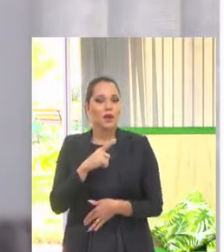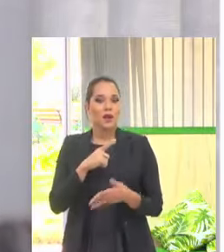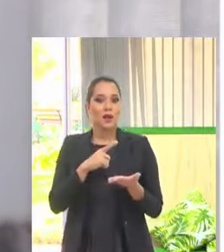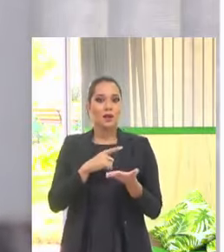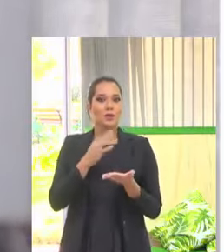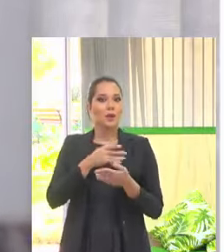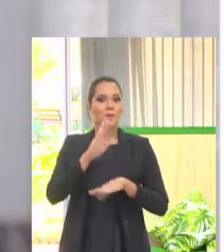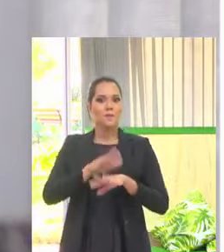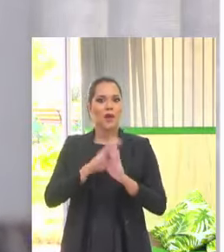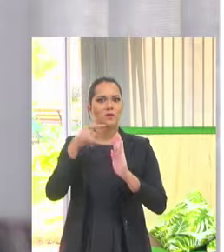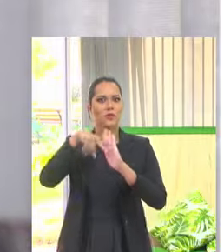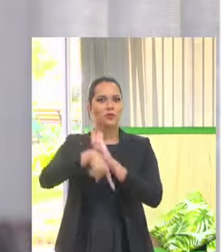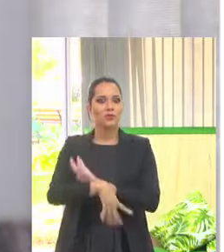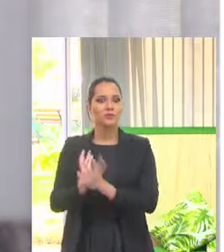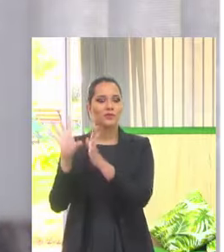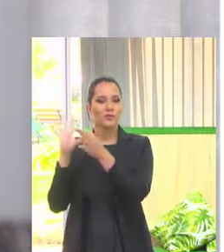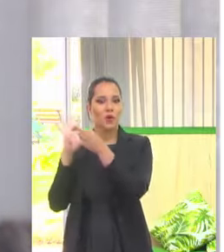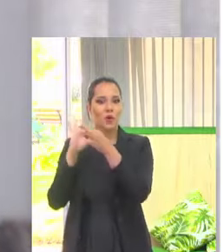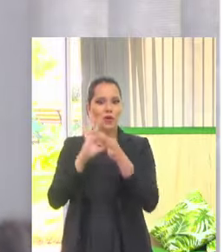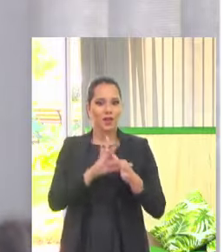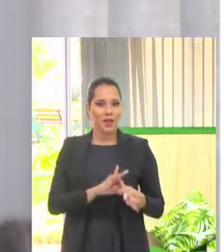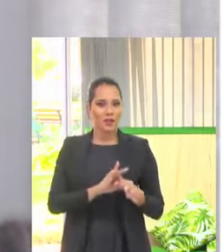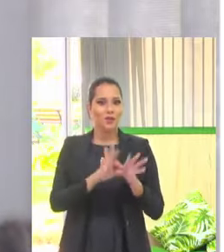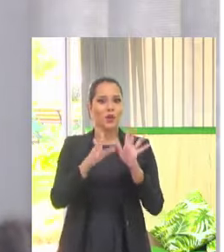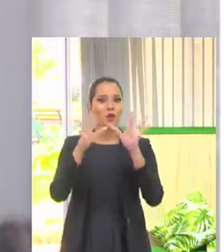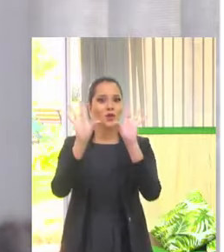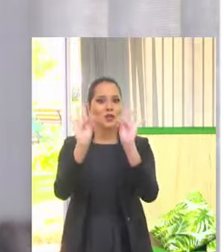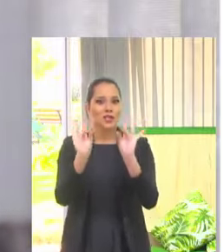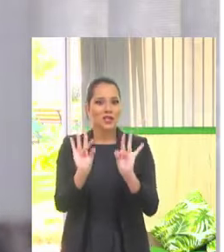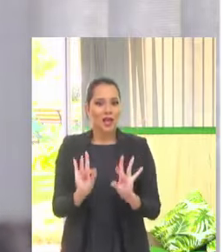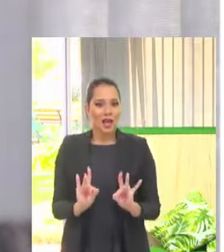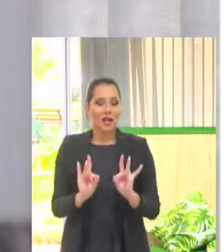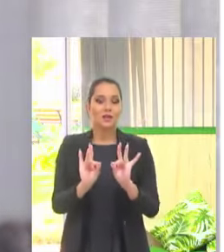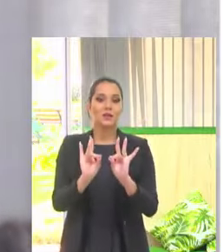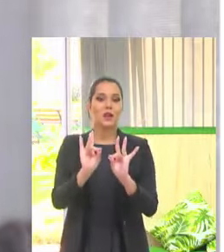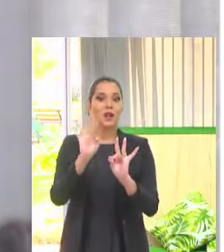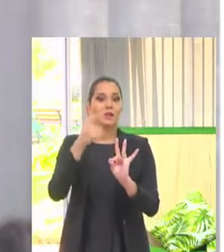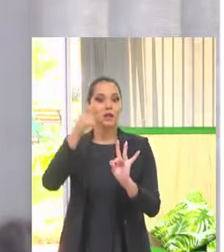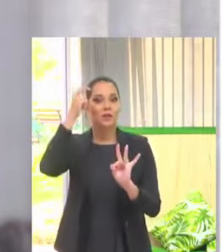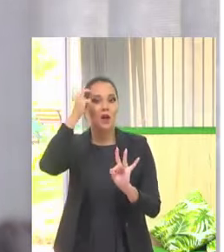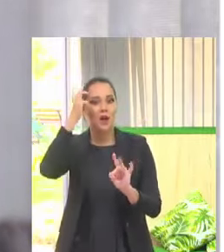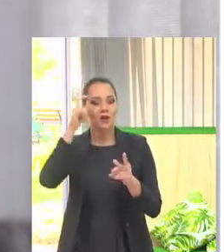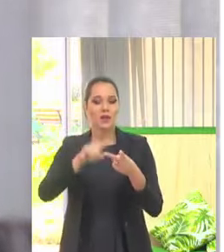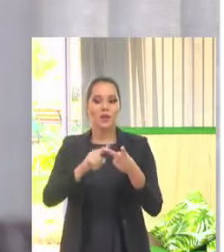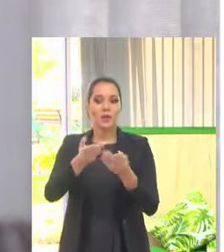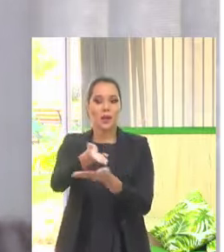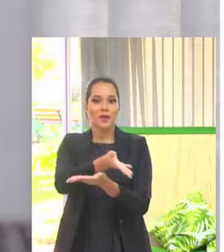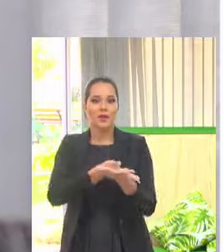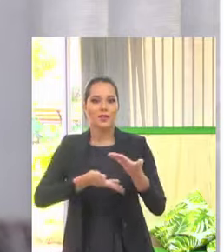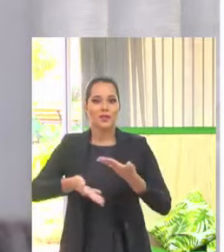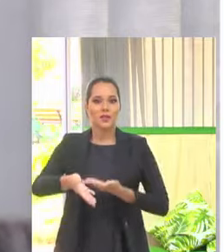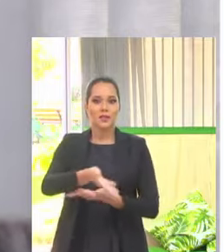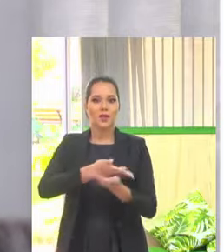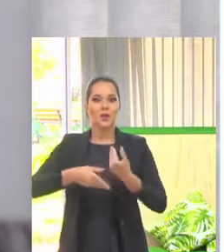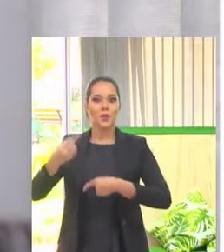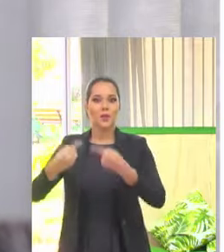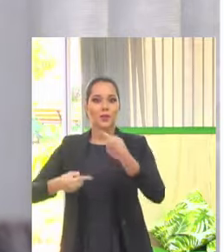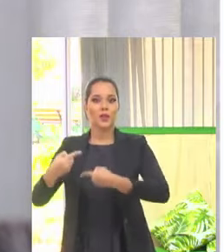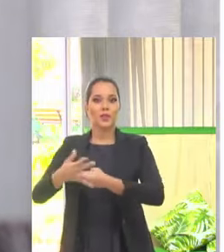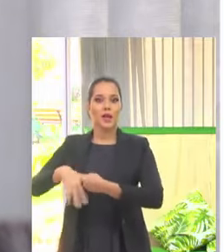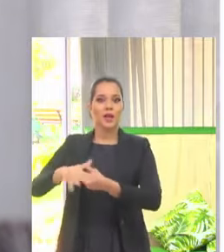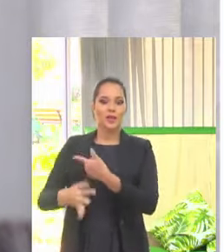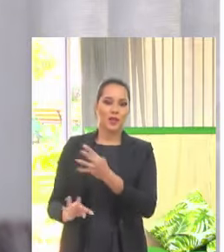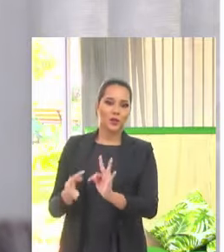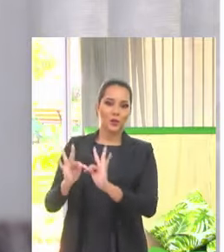into the context, the nuts and bolts, the logics, and the intersection of policy and technology. And to a